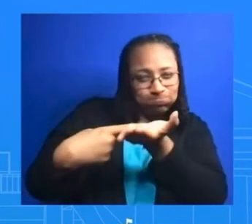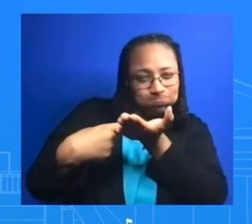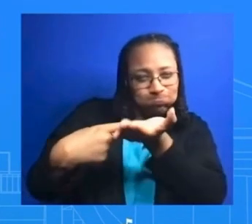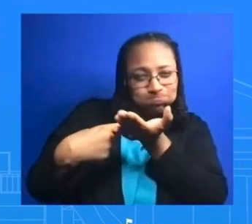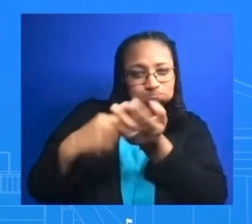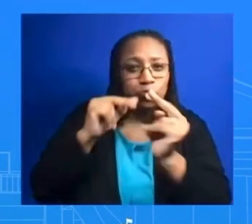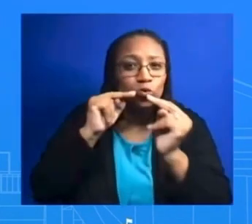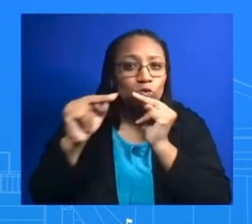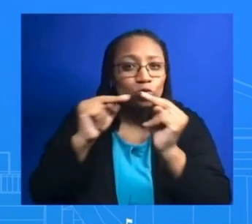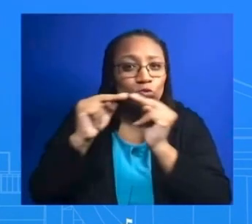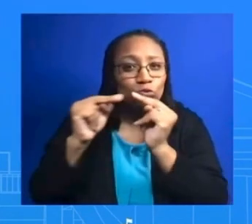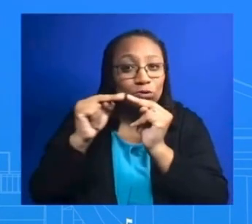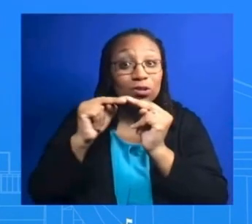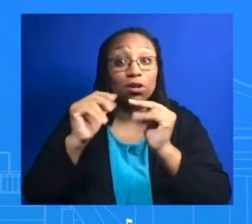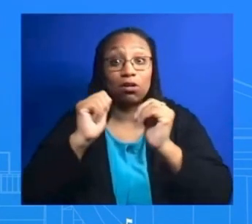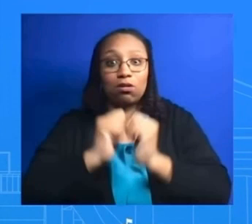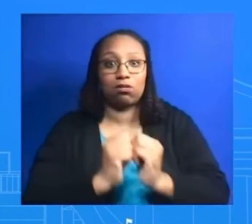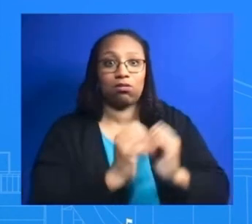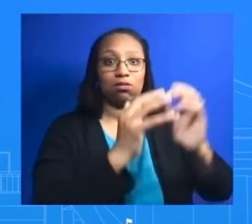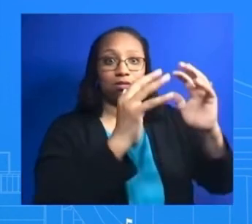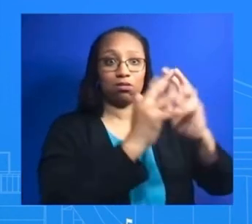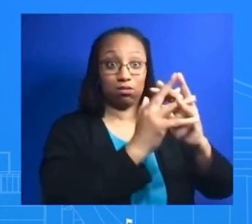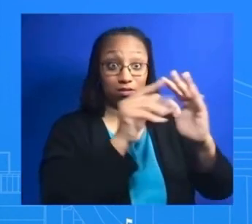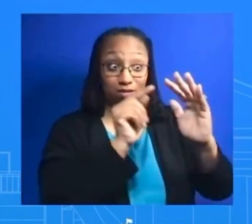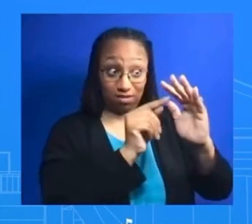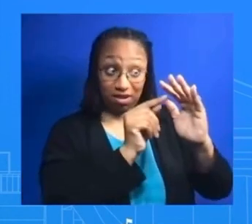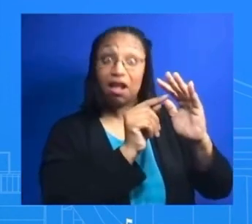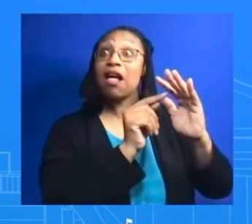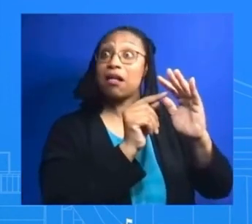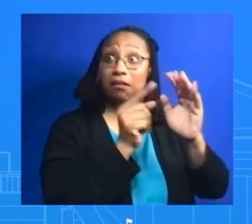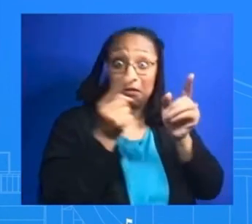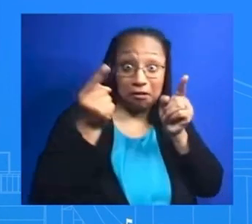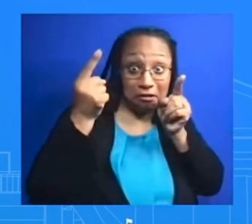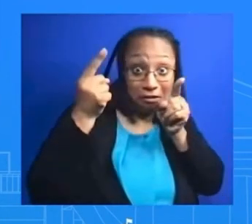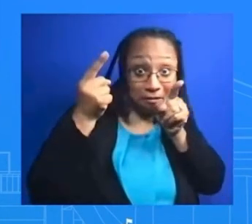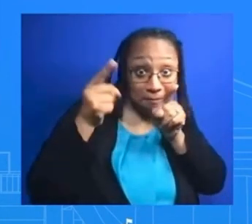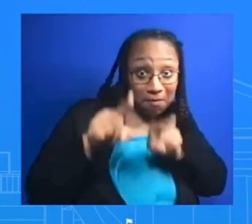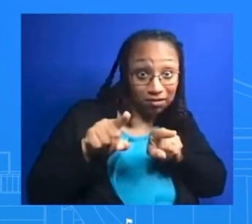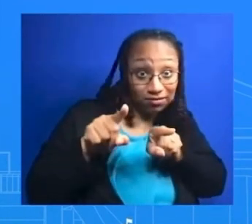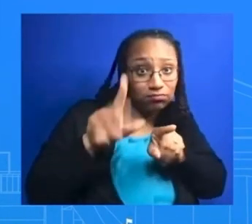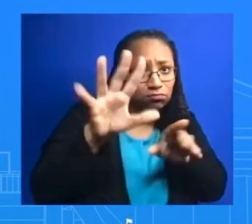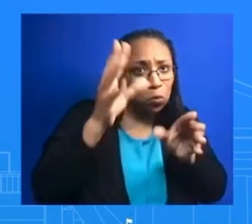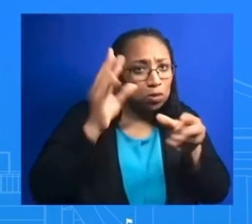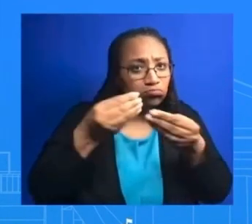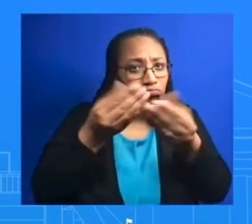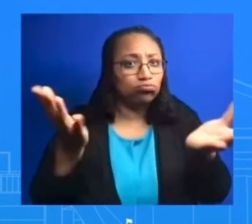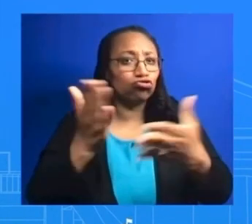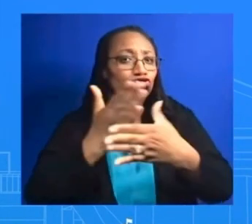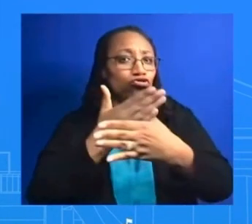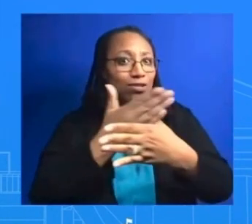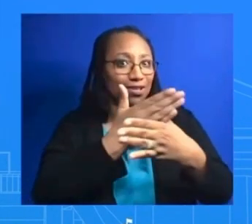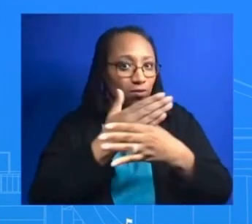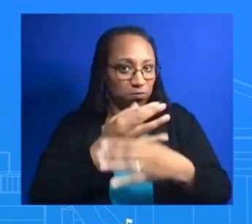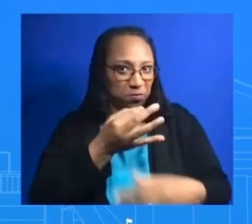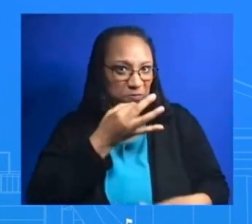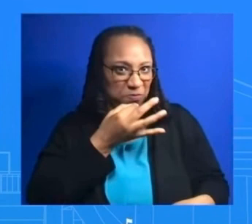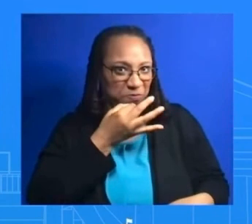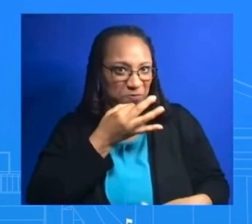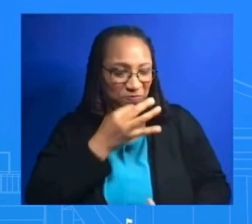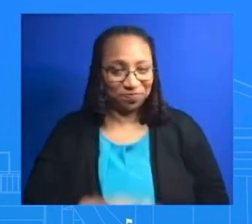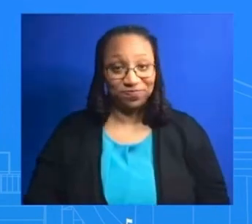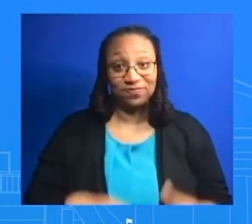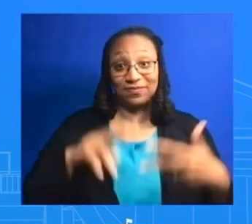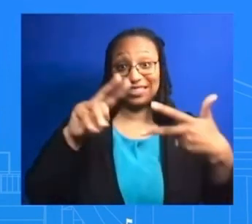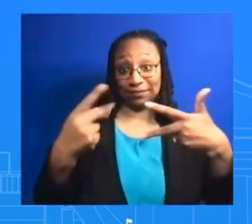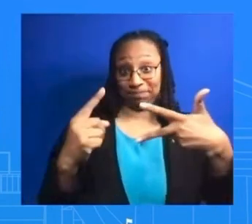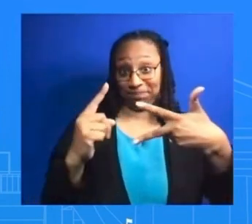More information on the new regulations will come out shortly. Number two, today, we are rolling out the most affordable income-driven